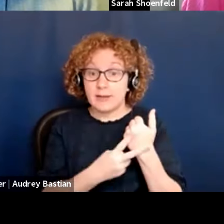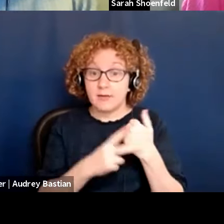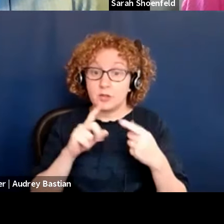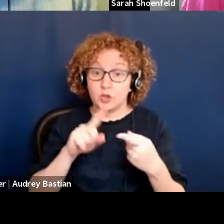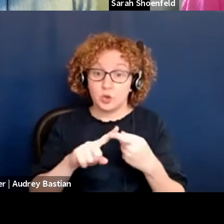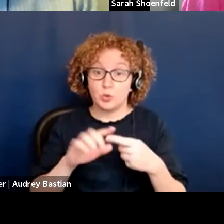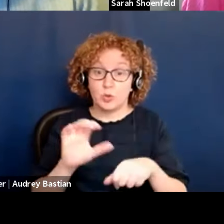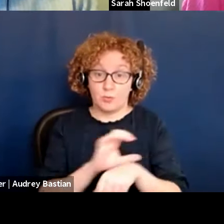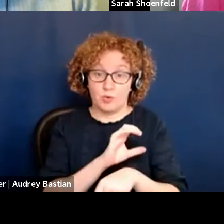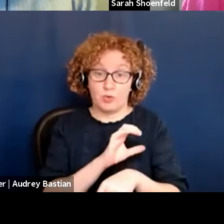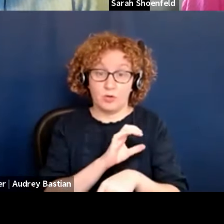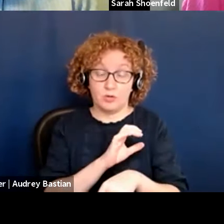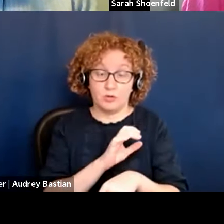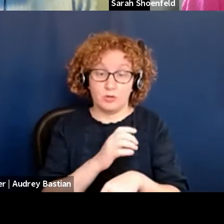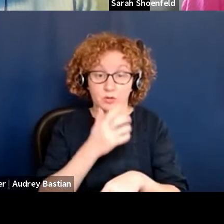computer.